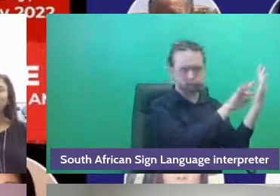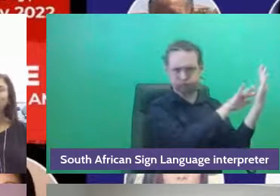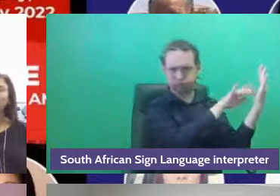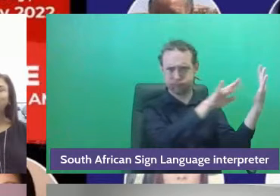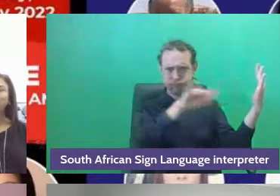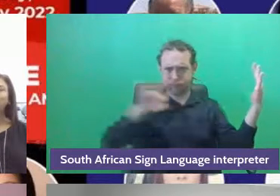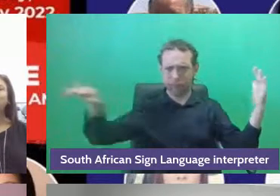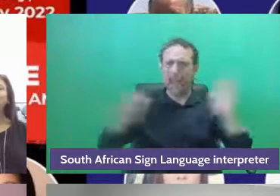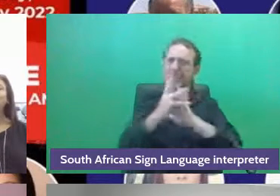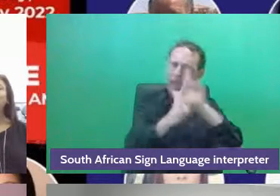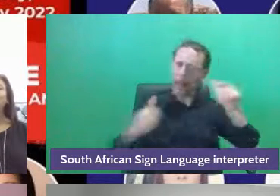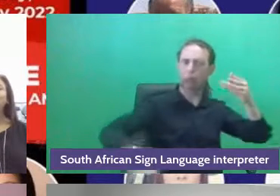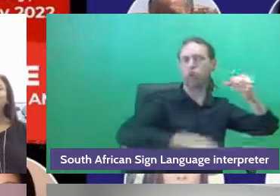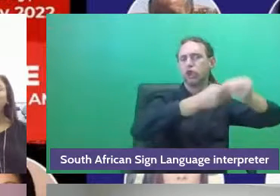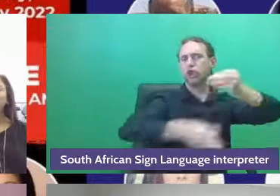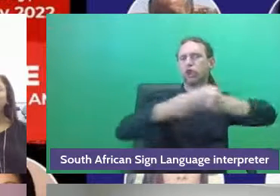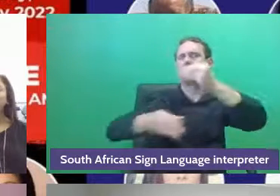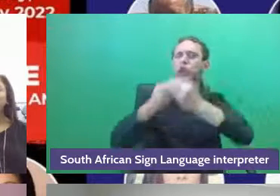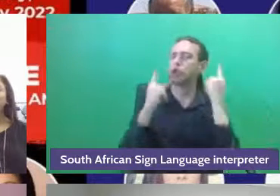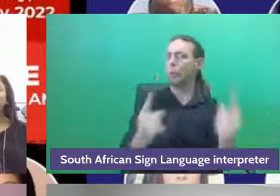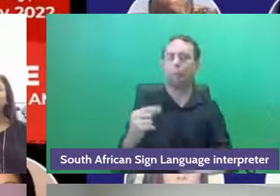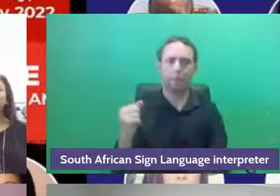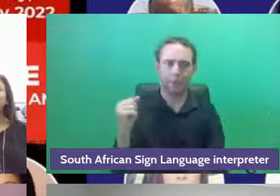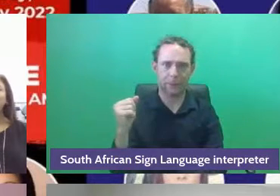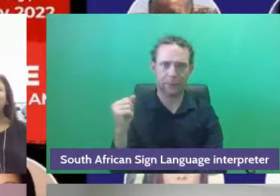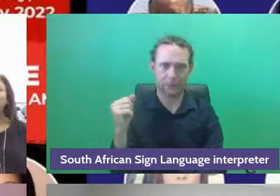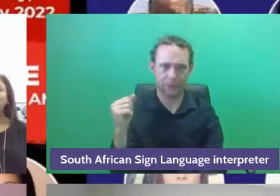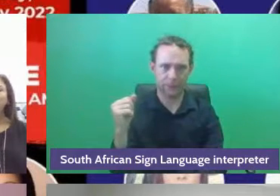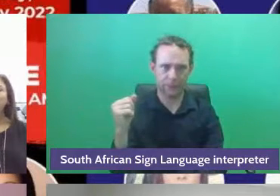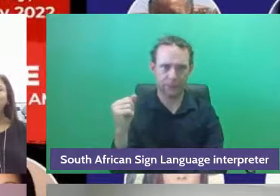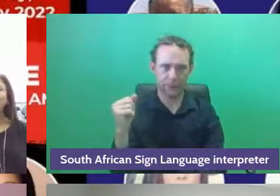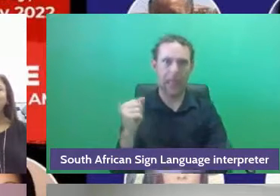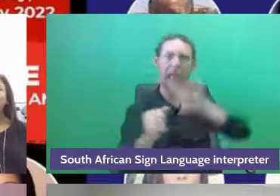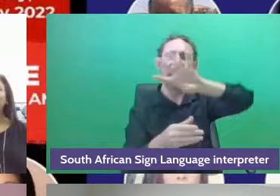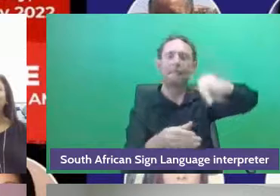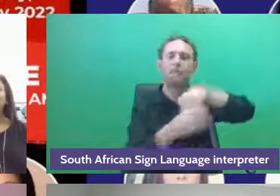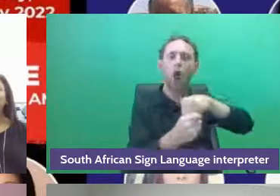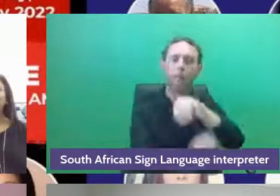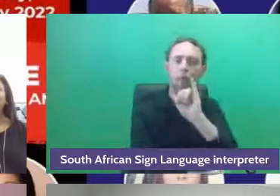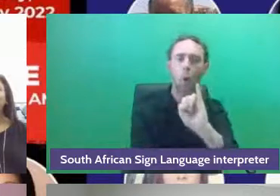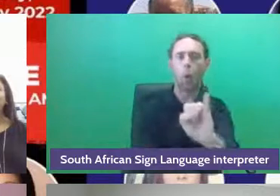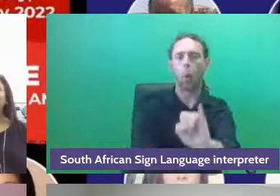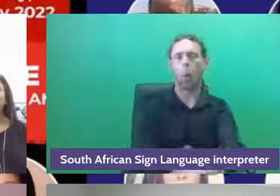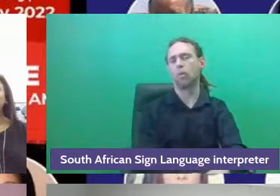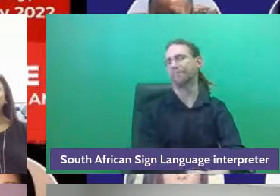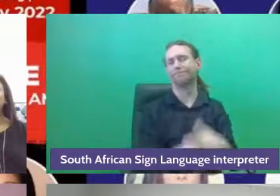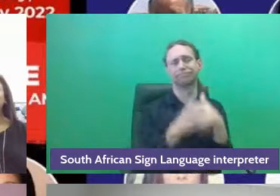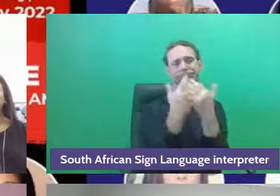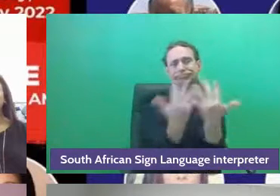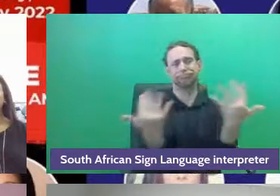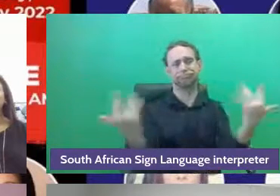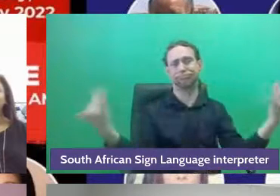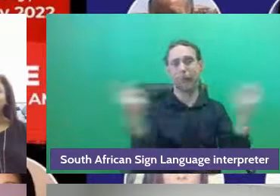psychologists, doctors, police officers, occupational therapists, community development workers, etc.